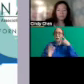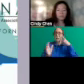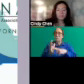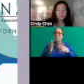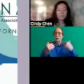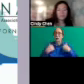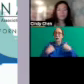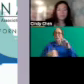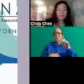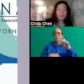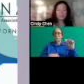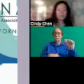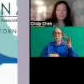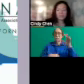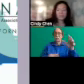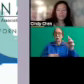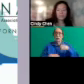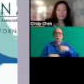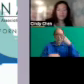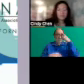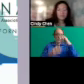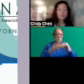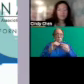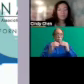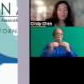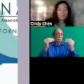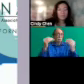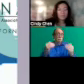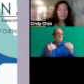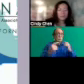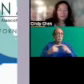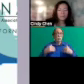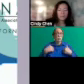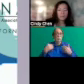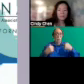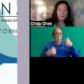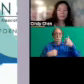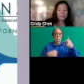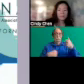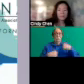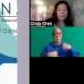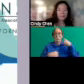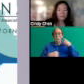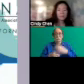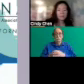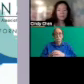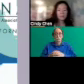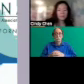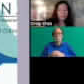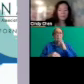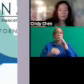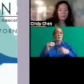I think that number is going to shift to be younger for one, but I think as we understand, we talk about the